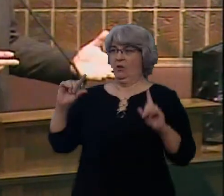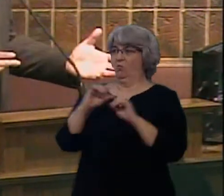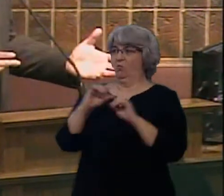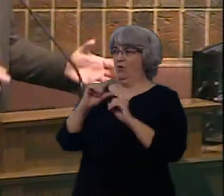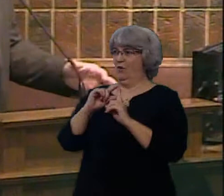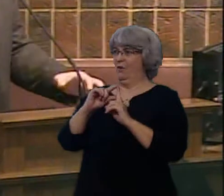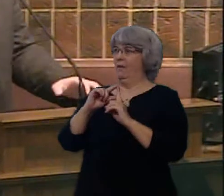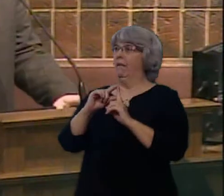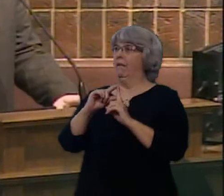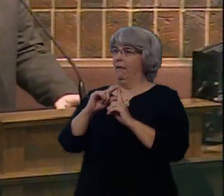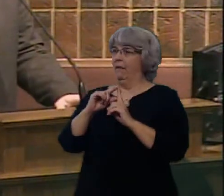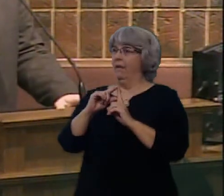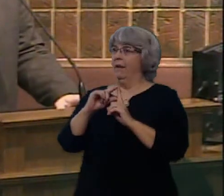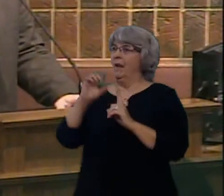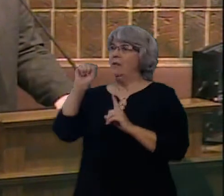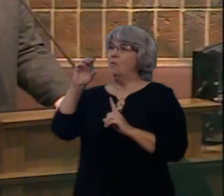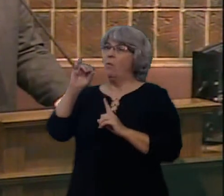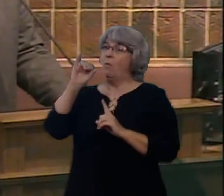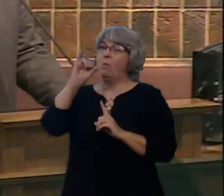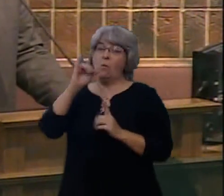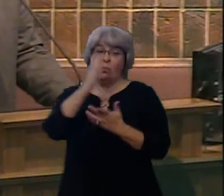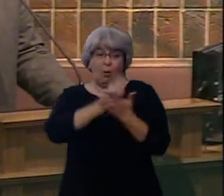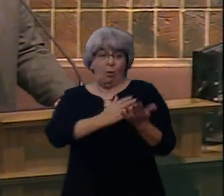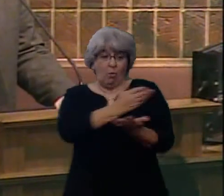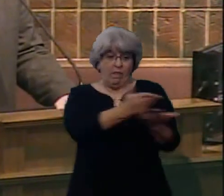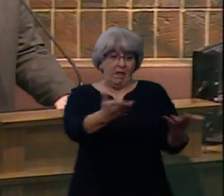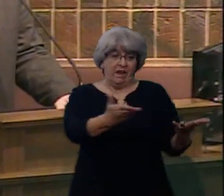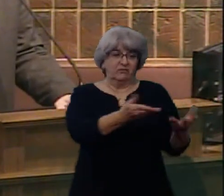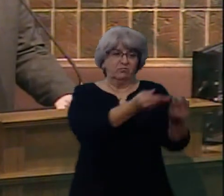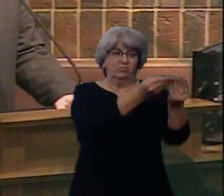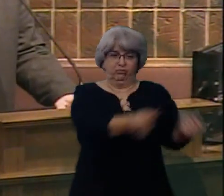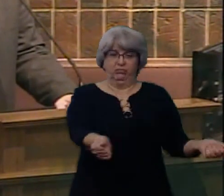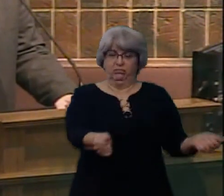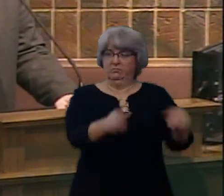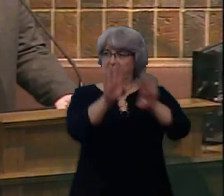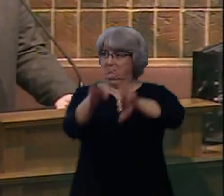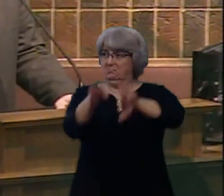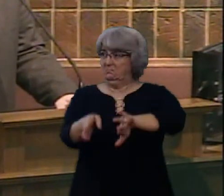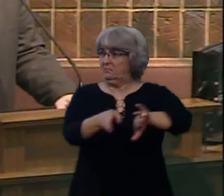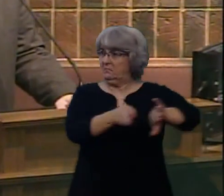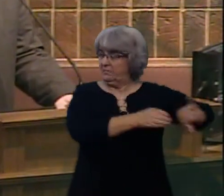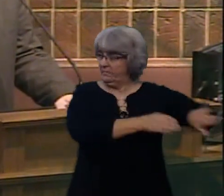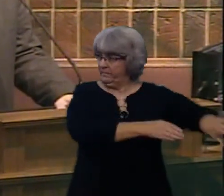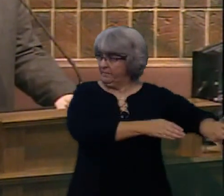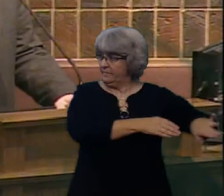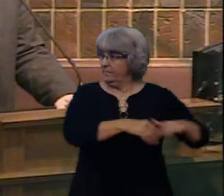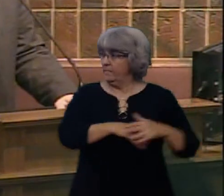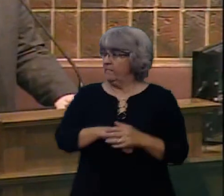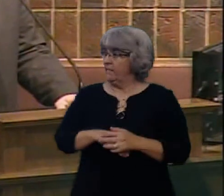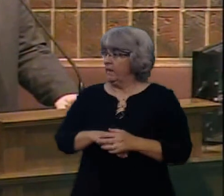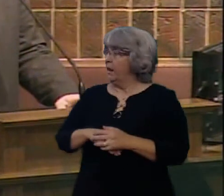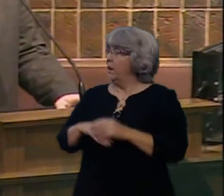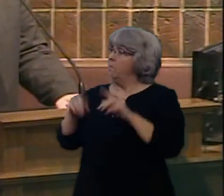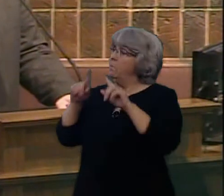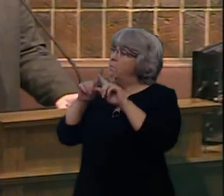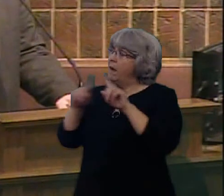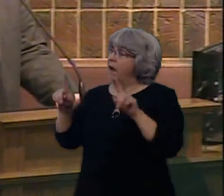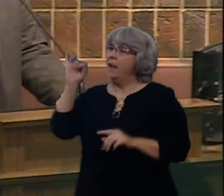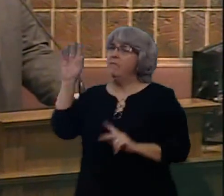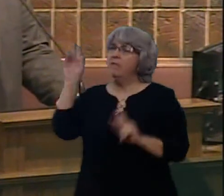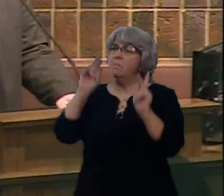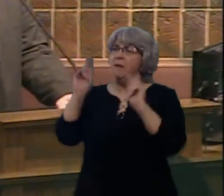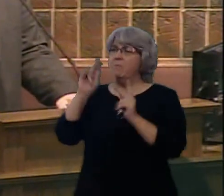things went away. But even if someone were to misuse Scripture, we wouldn't want